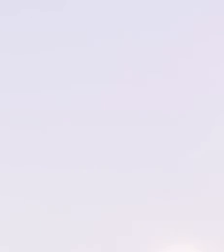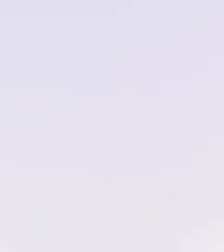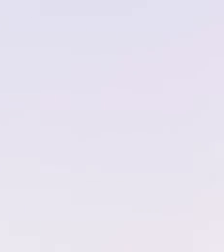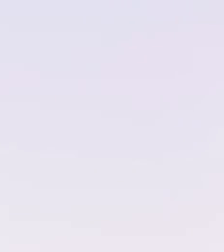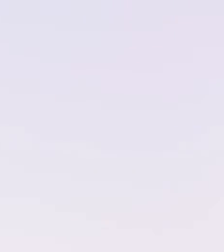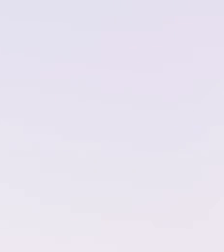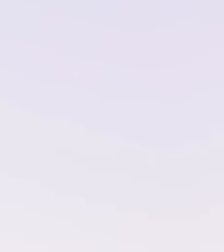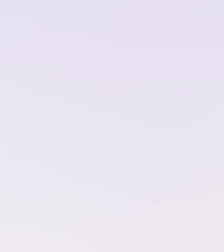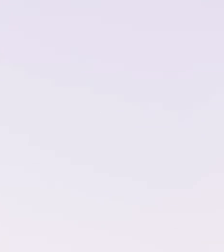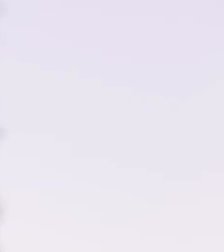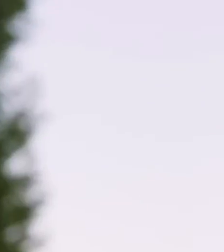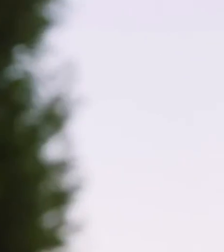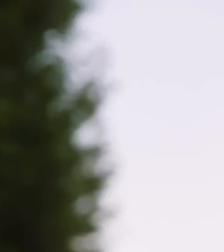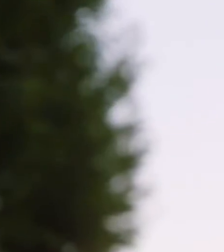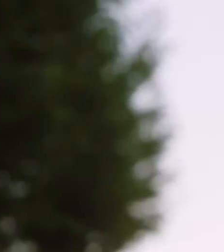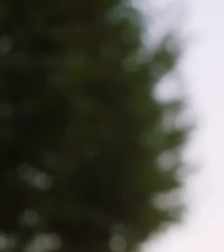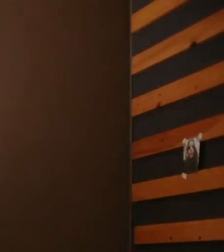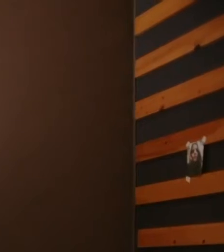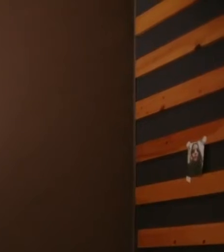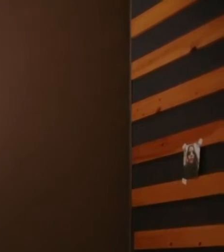life.